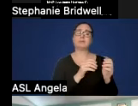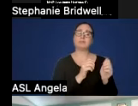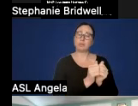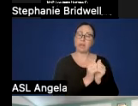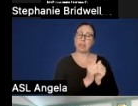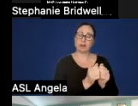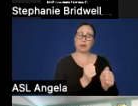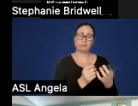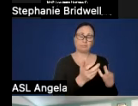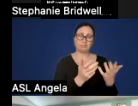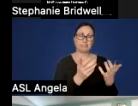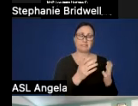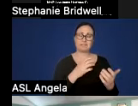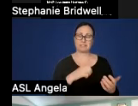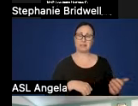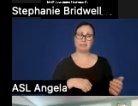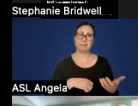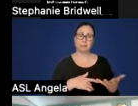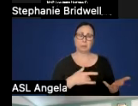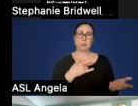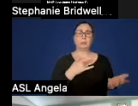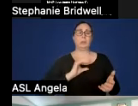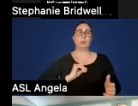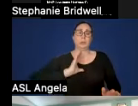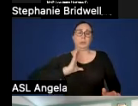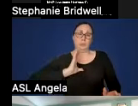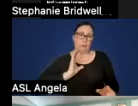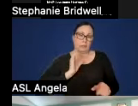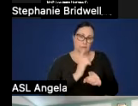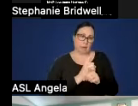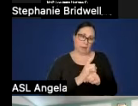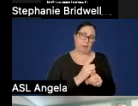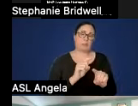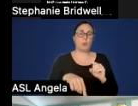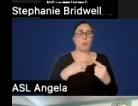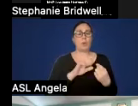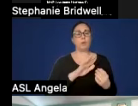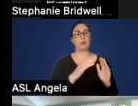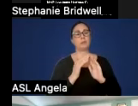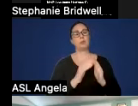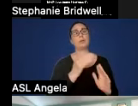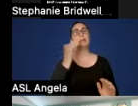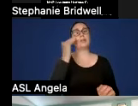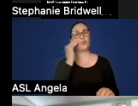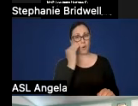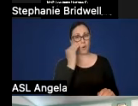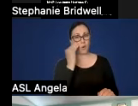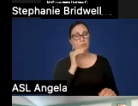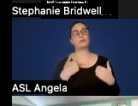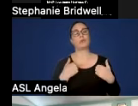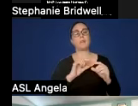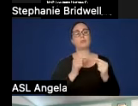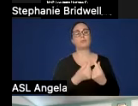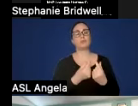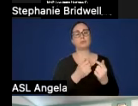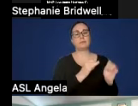trust and community. When your community knows that you have a group of individuals who are